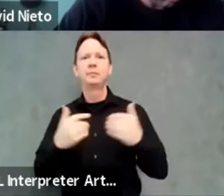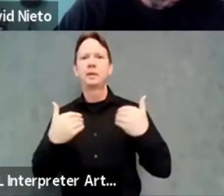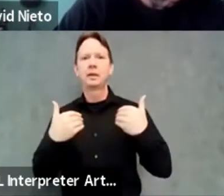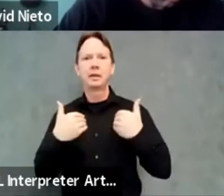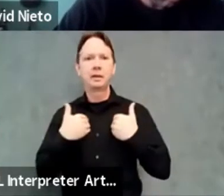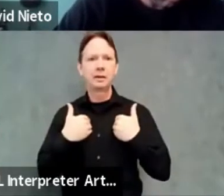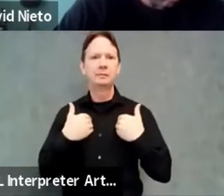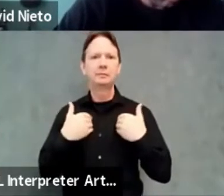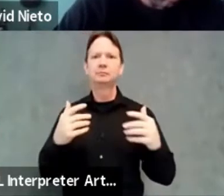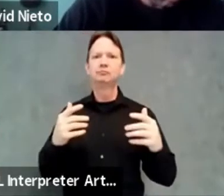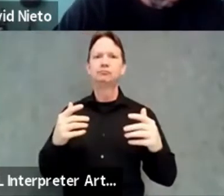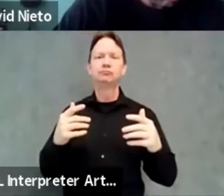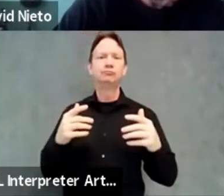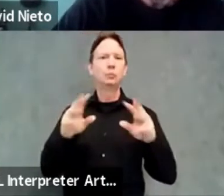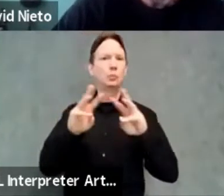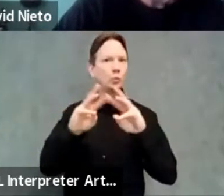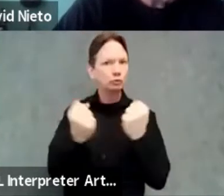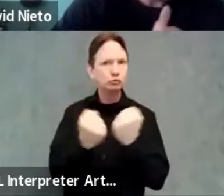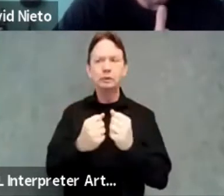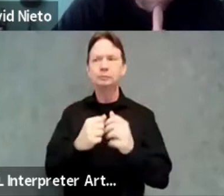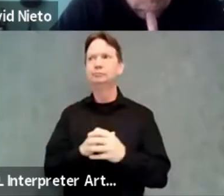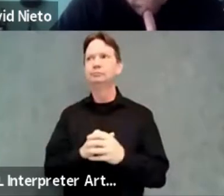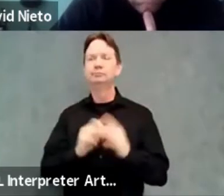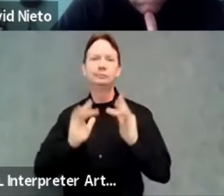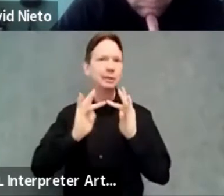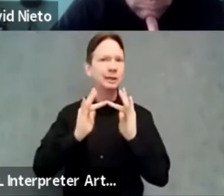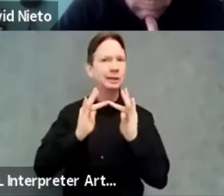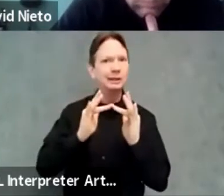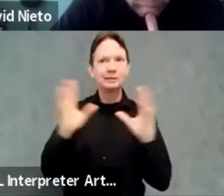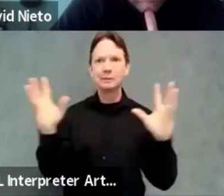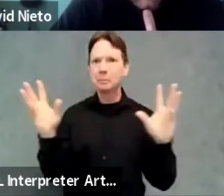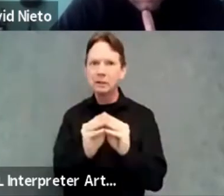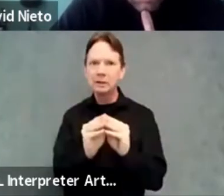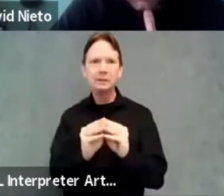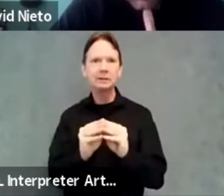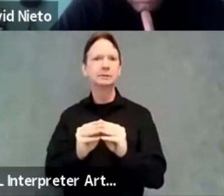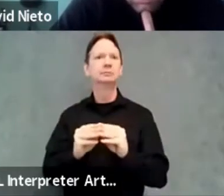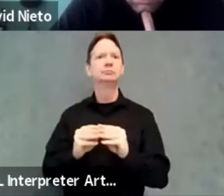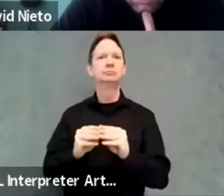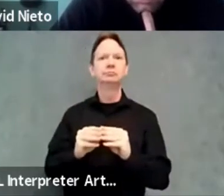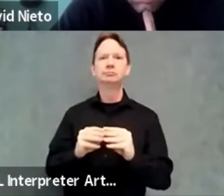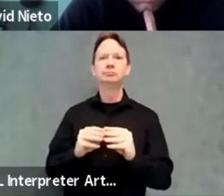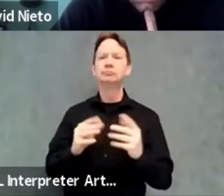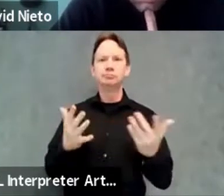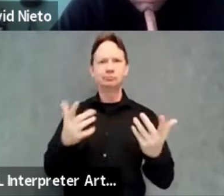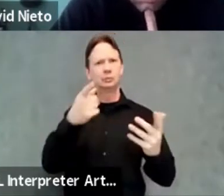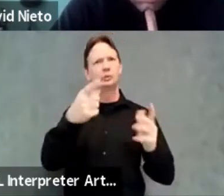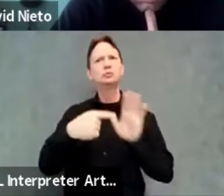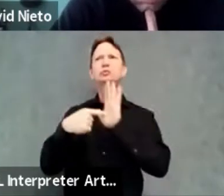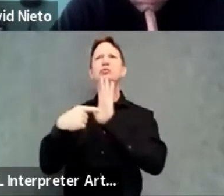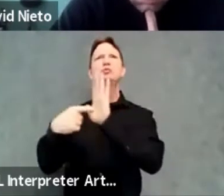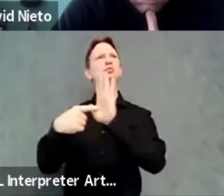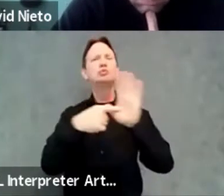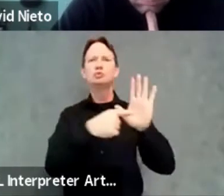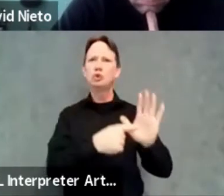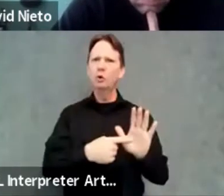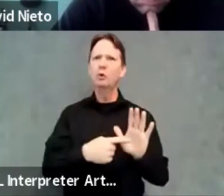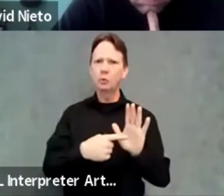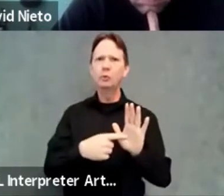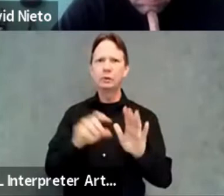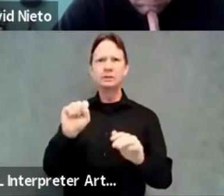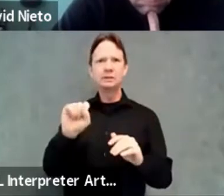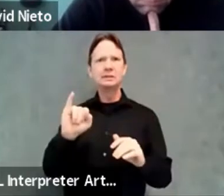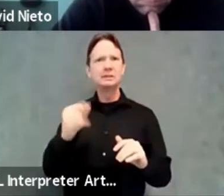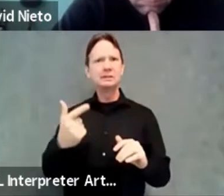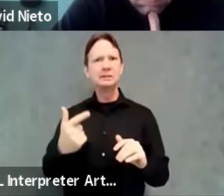while we're all doing virtual work, or whatever it might be. You can demonstrate the vitality of the SIG through the activities